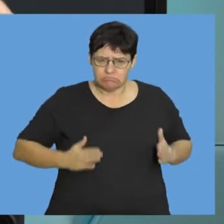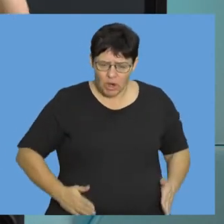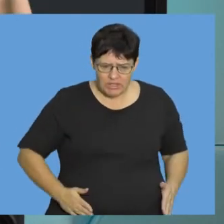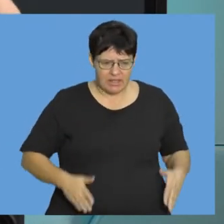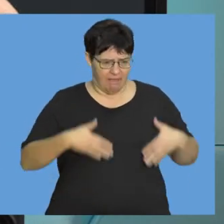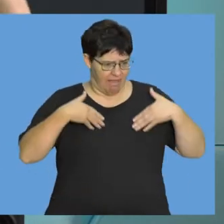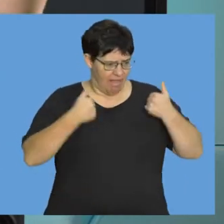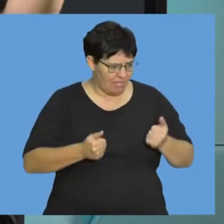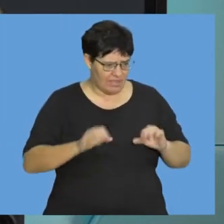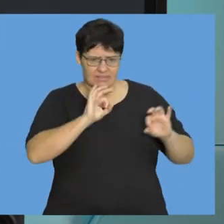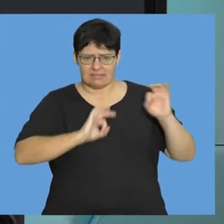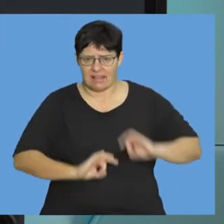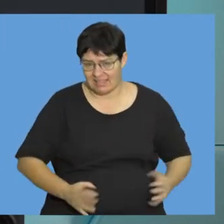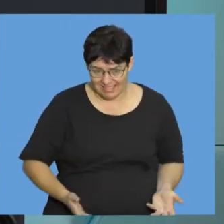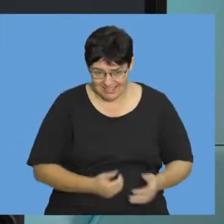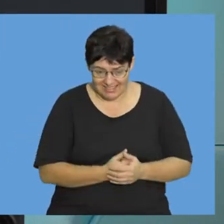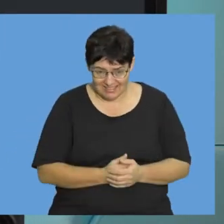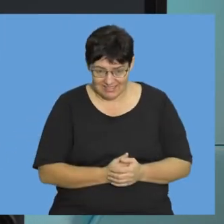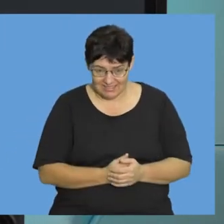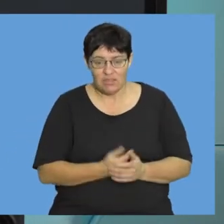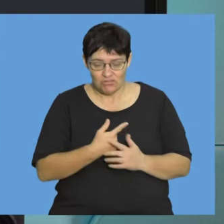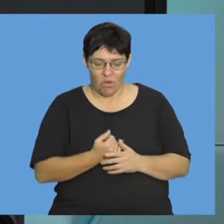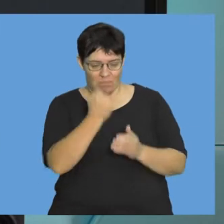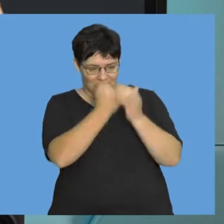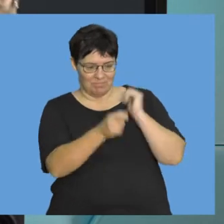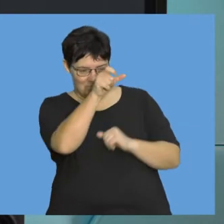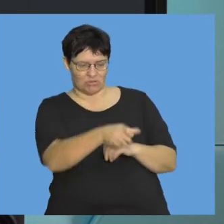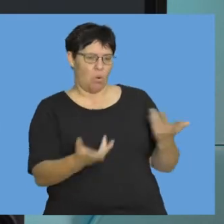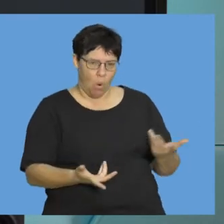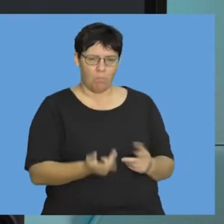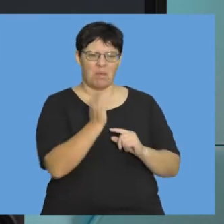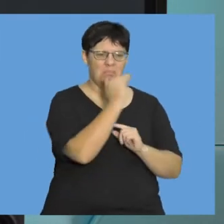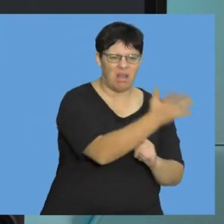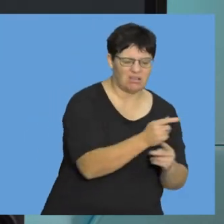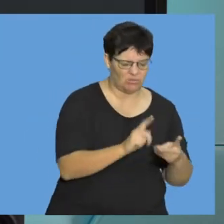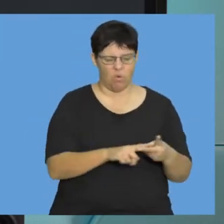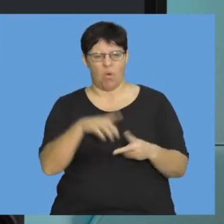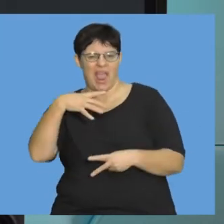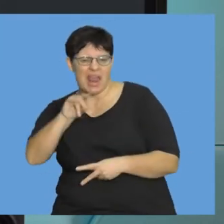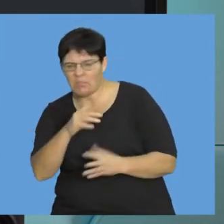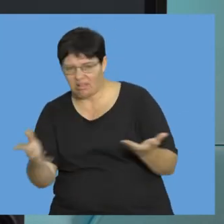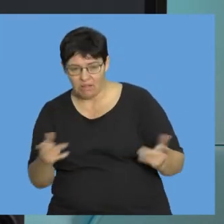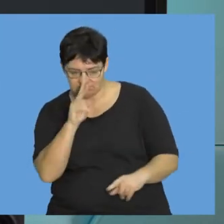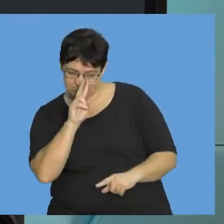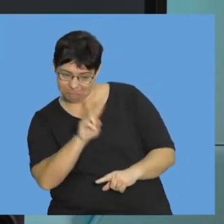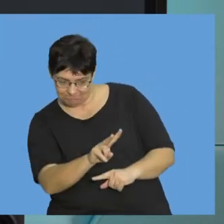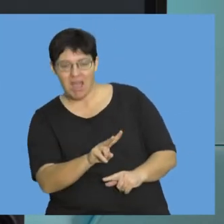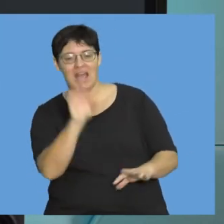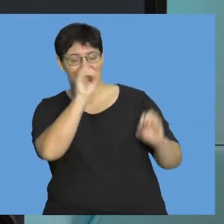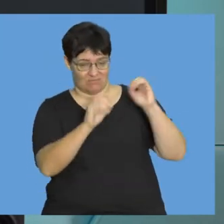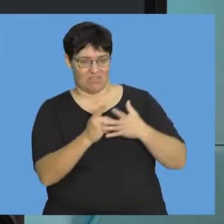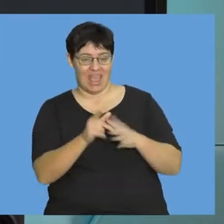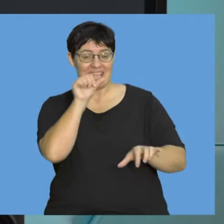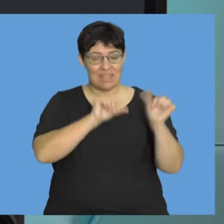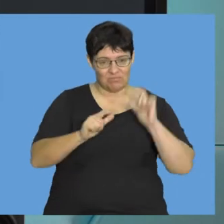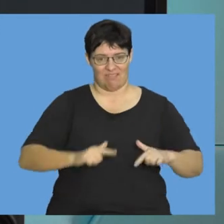right cell and ultimately a healthy working individual, if it's a plant, if it's an animal. So that's what we're looking at, the chemistry